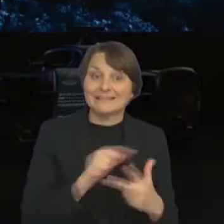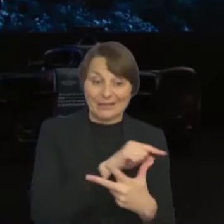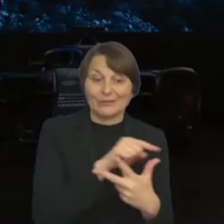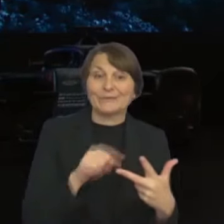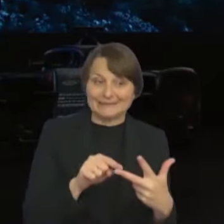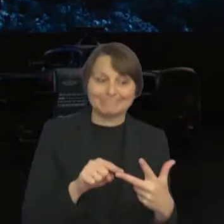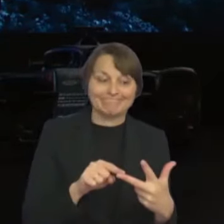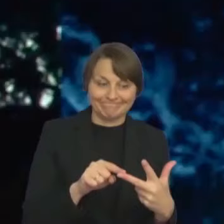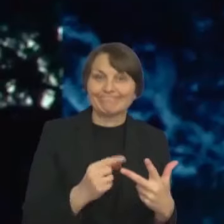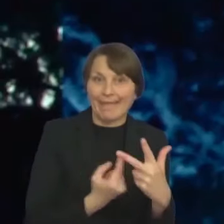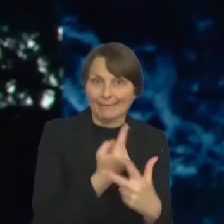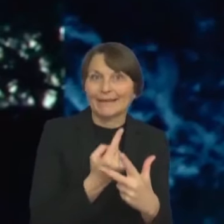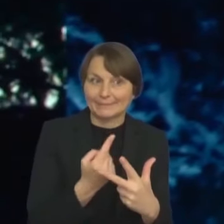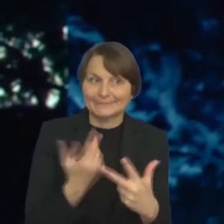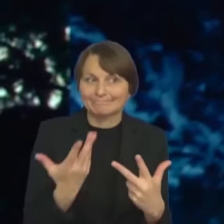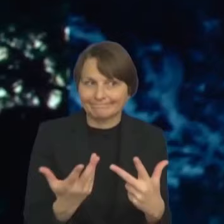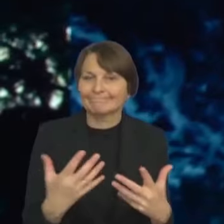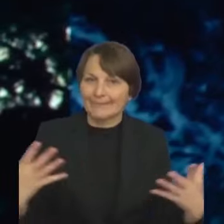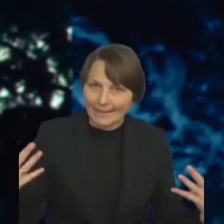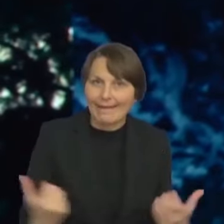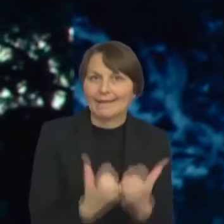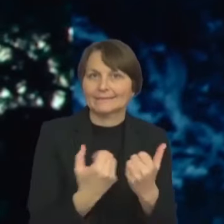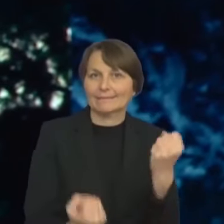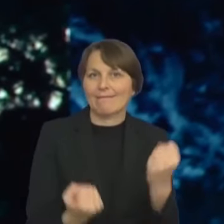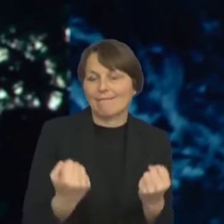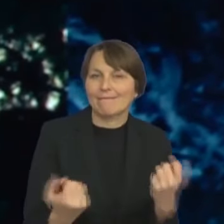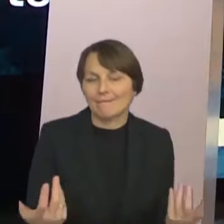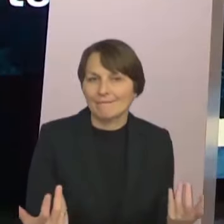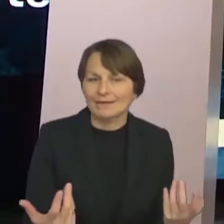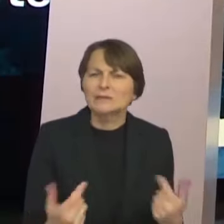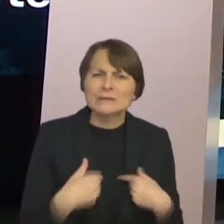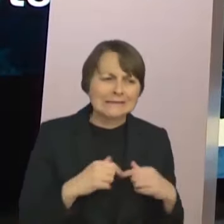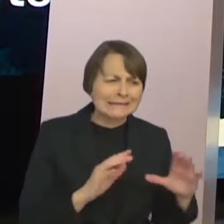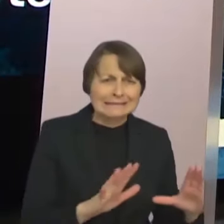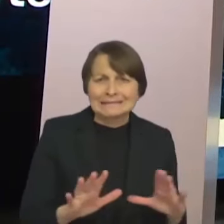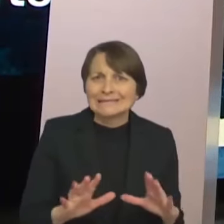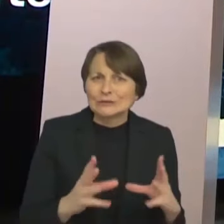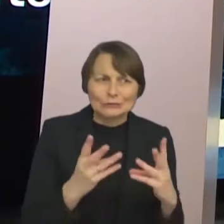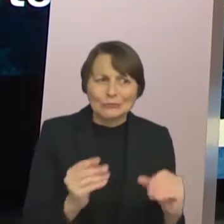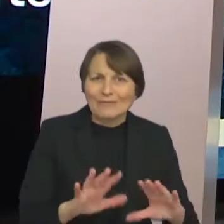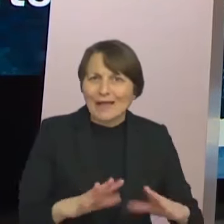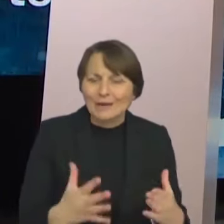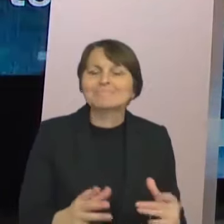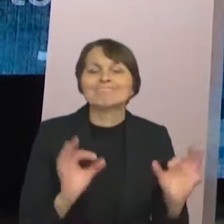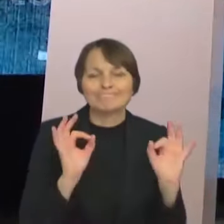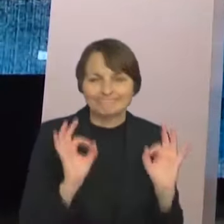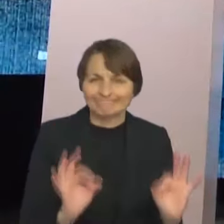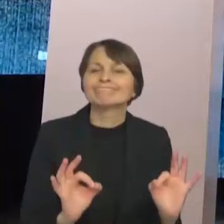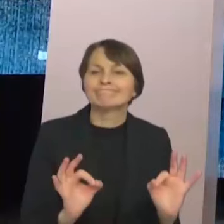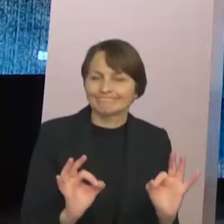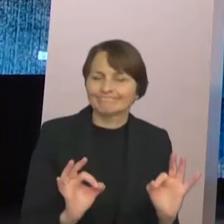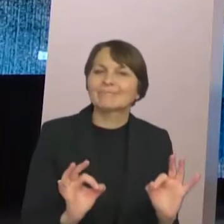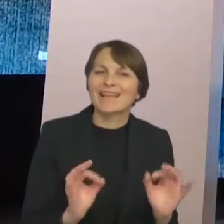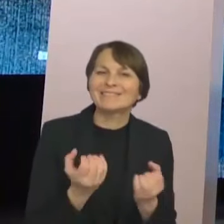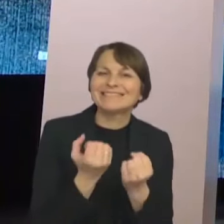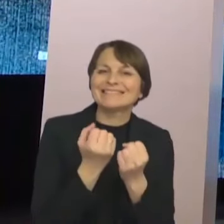three main causes of accidents. So, in order to remedy this, we have set up a security or a